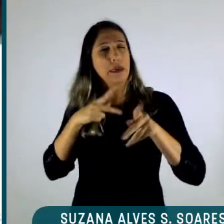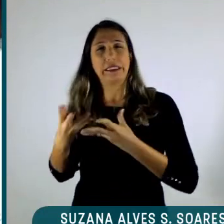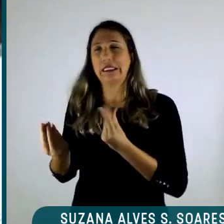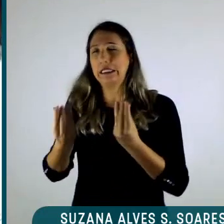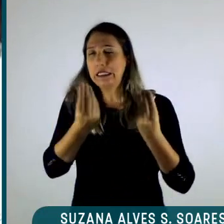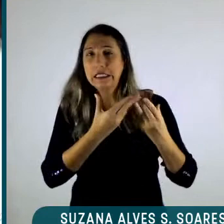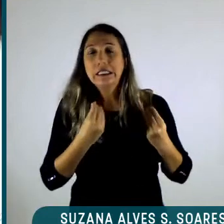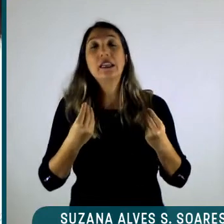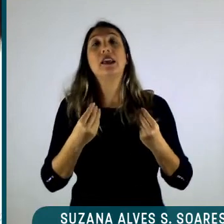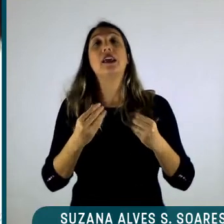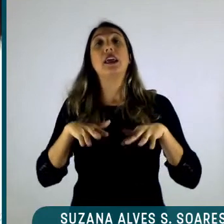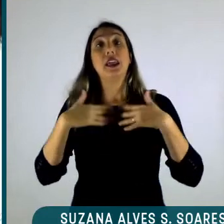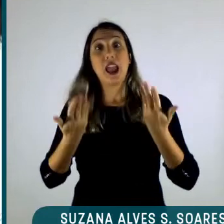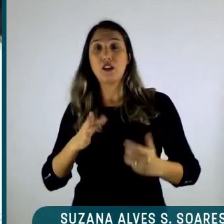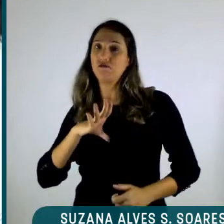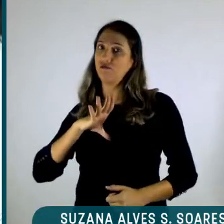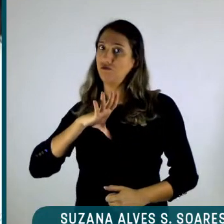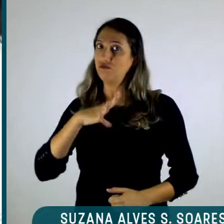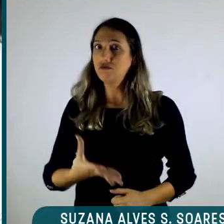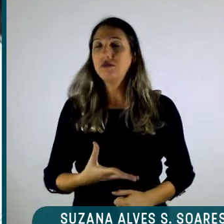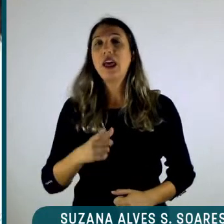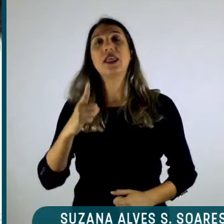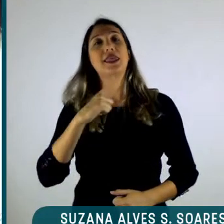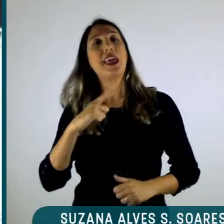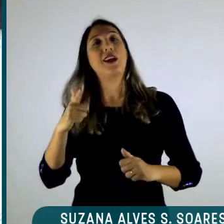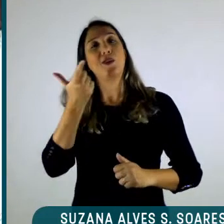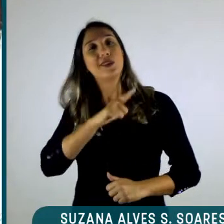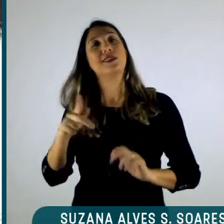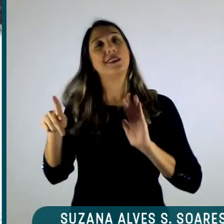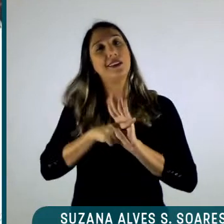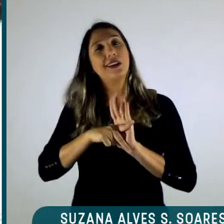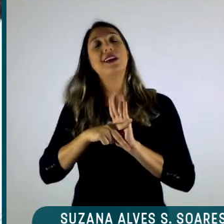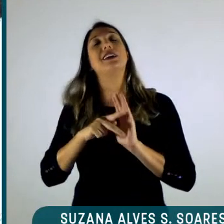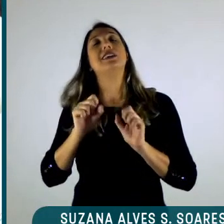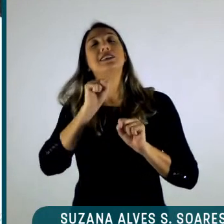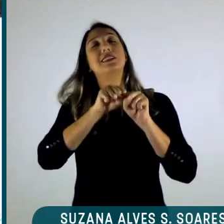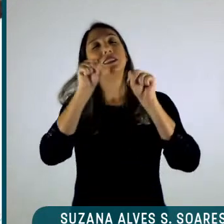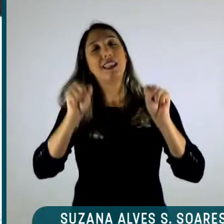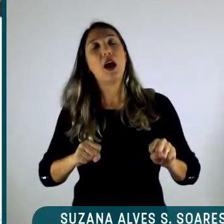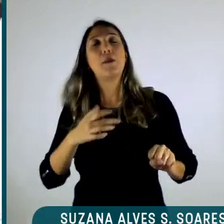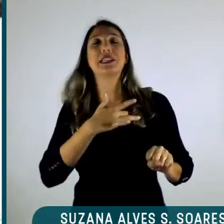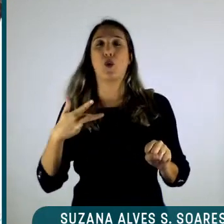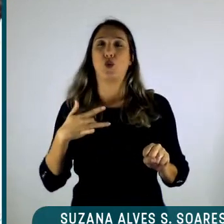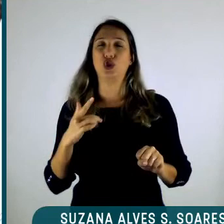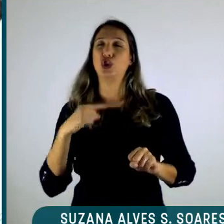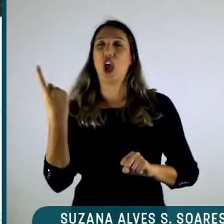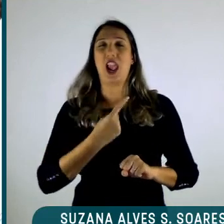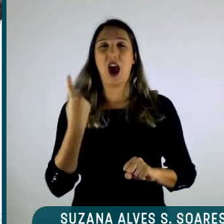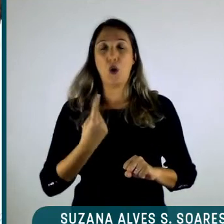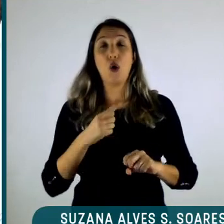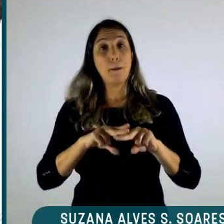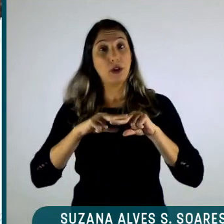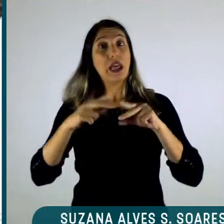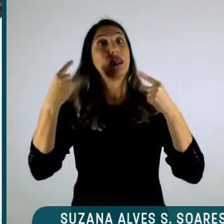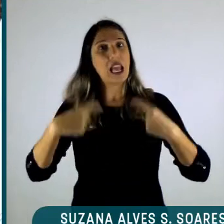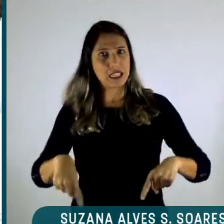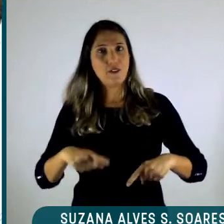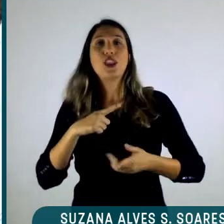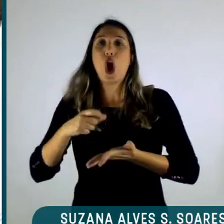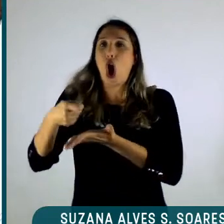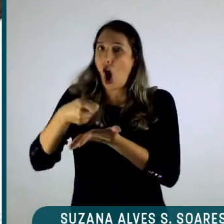prominent country in the international set in this approach, in this national health